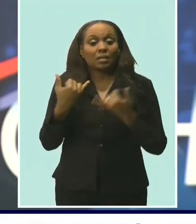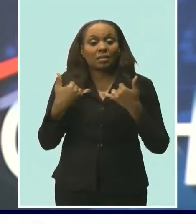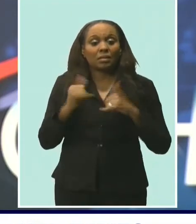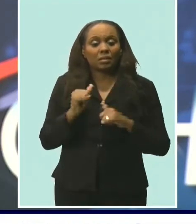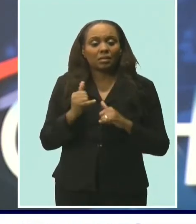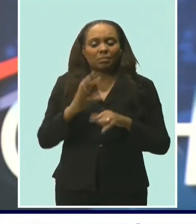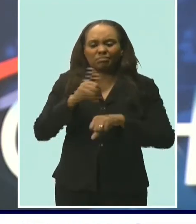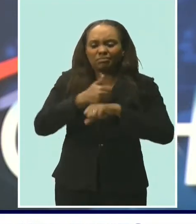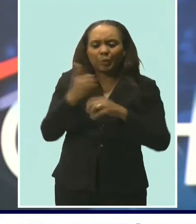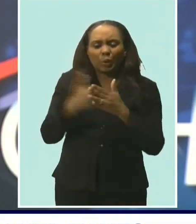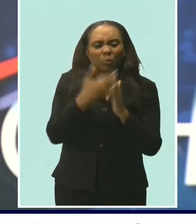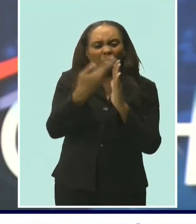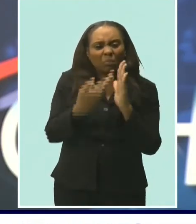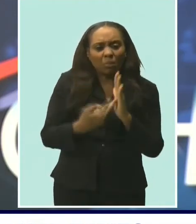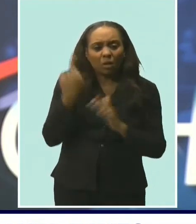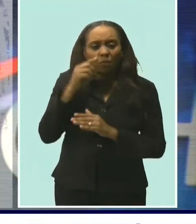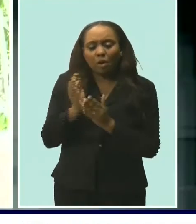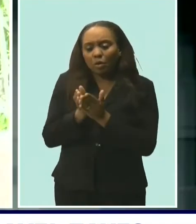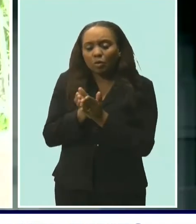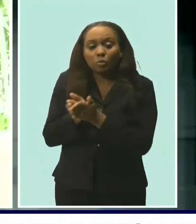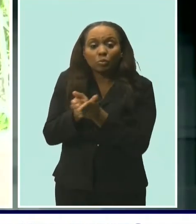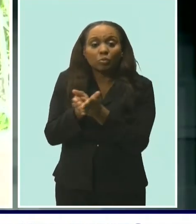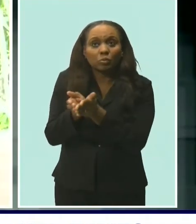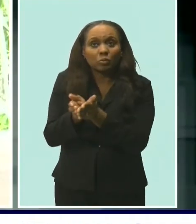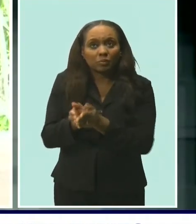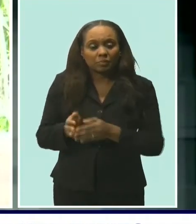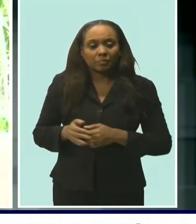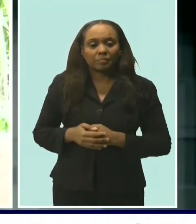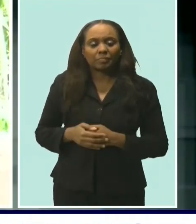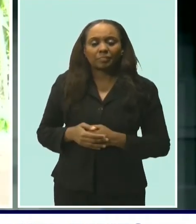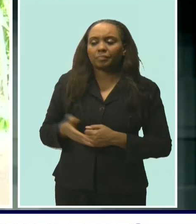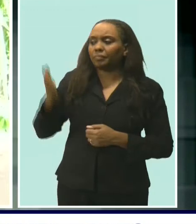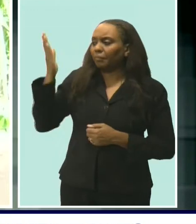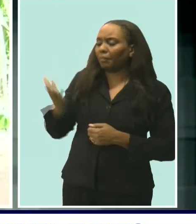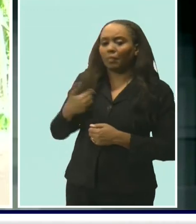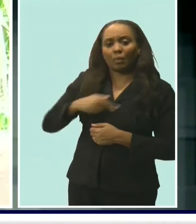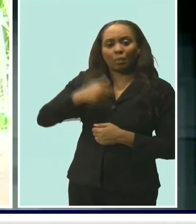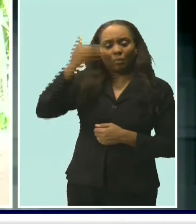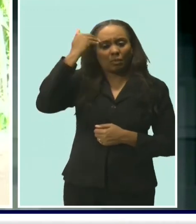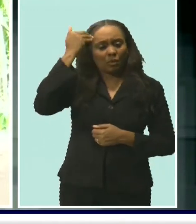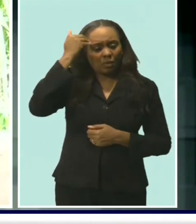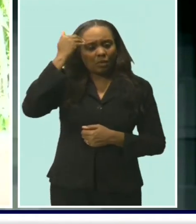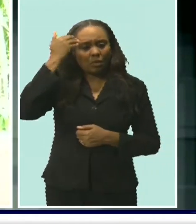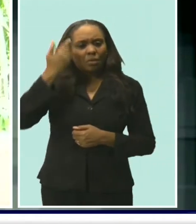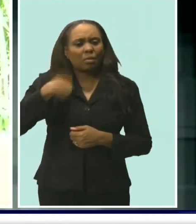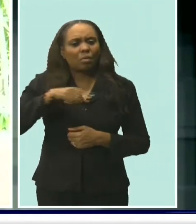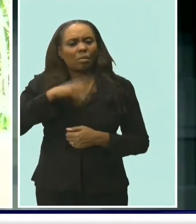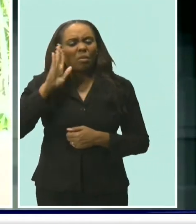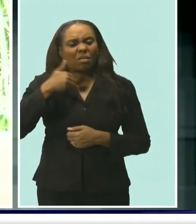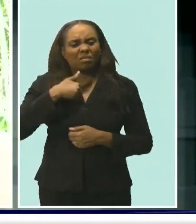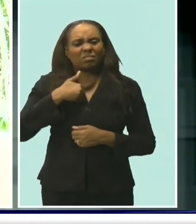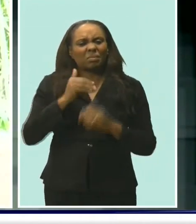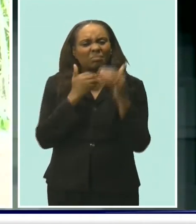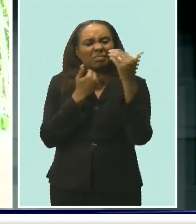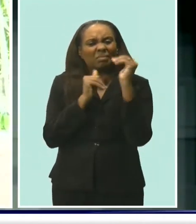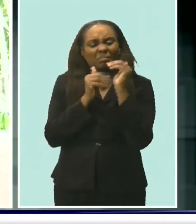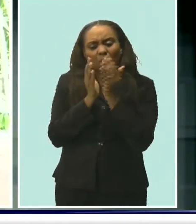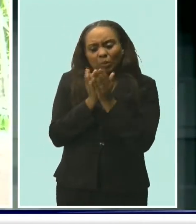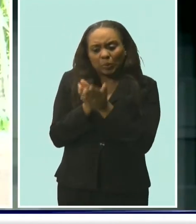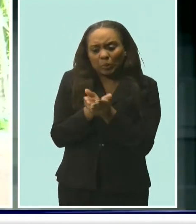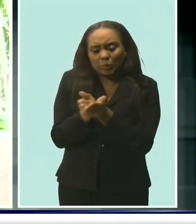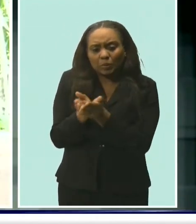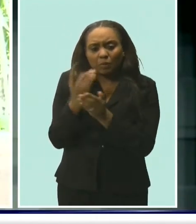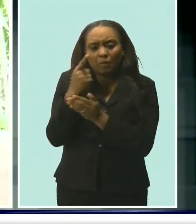industry. We recognize that to the extent that we can have some limited cruising from this winter